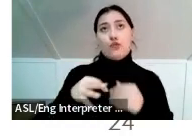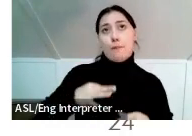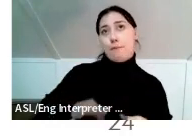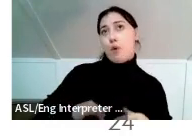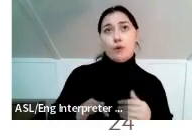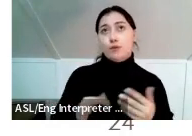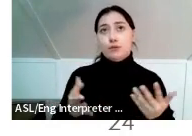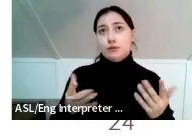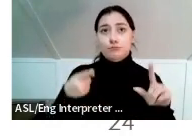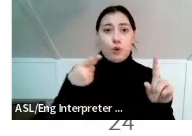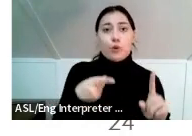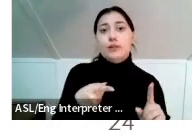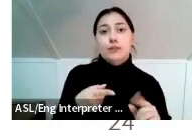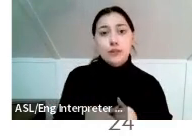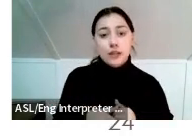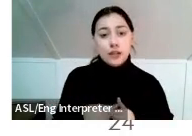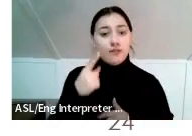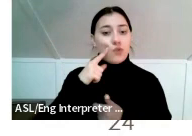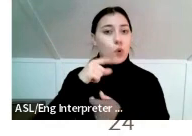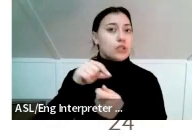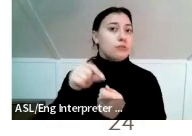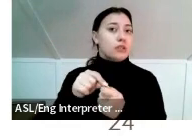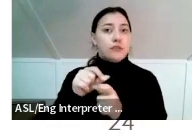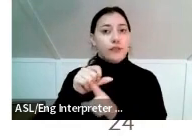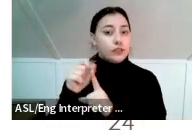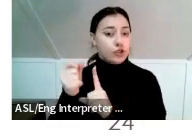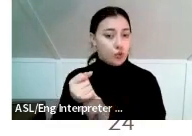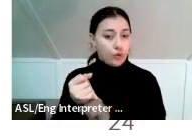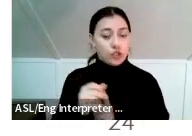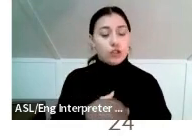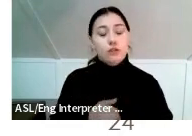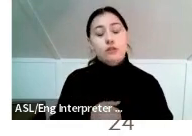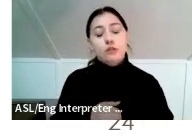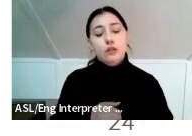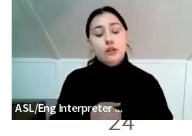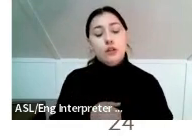particular situations. We are looking